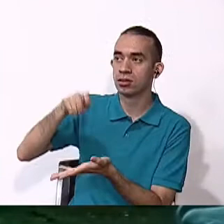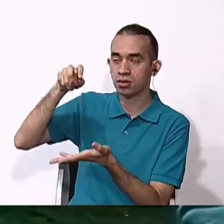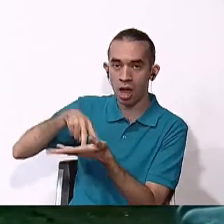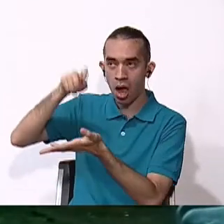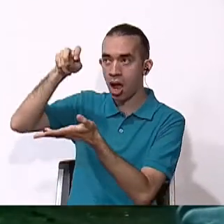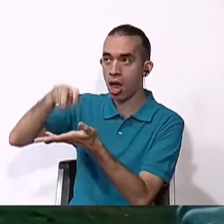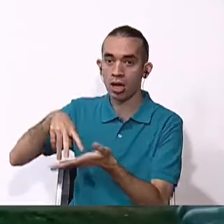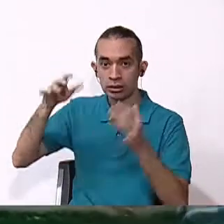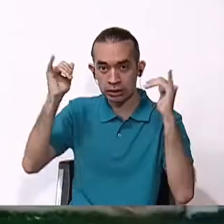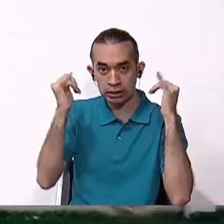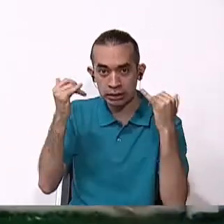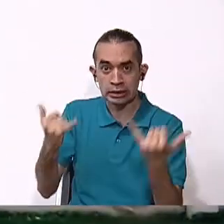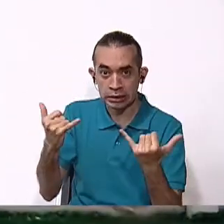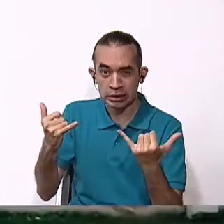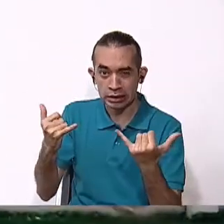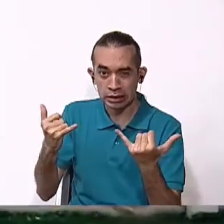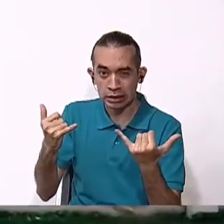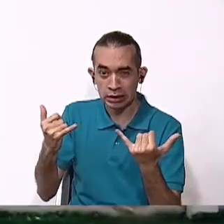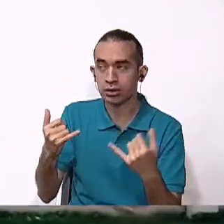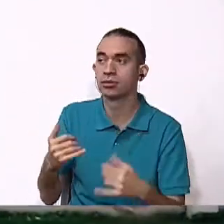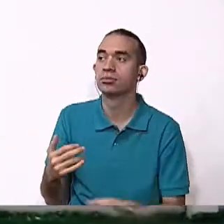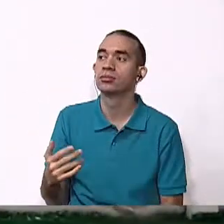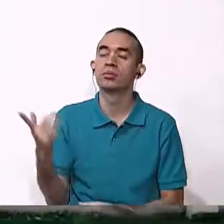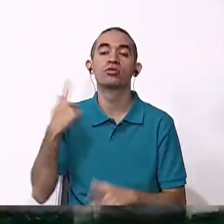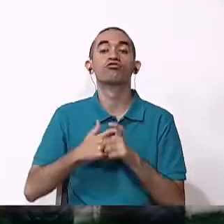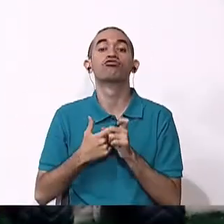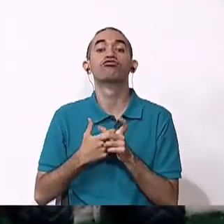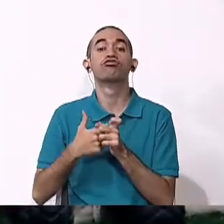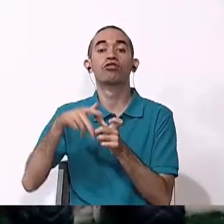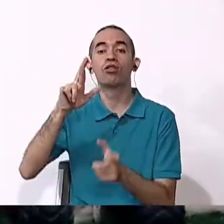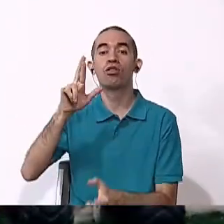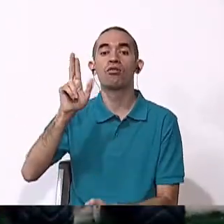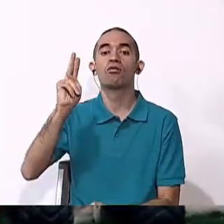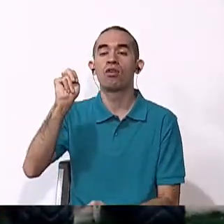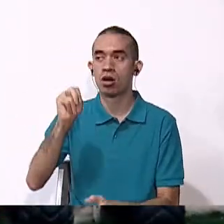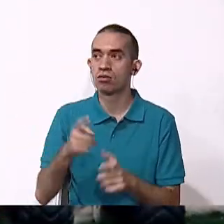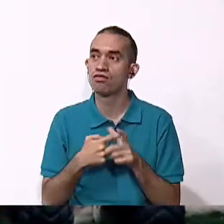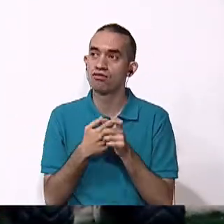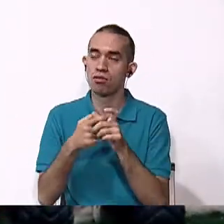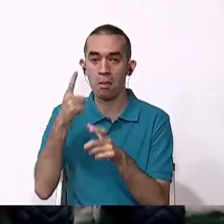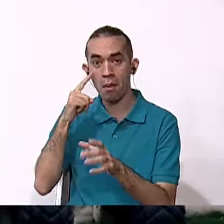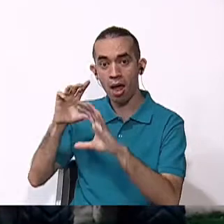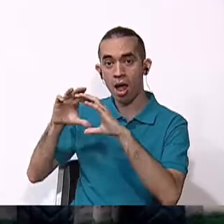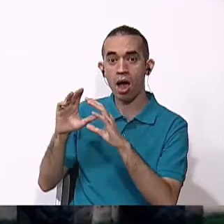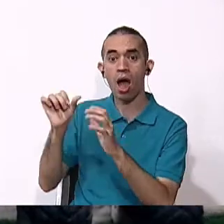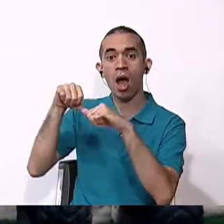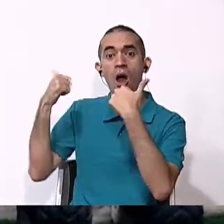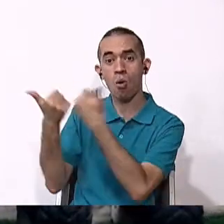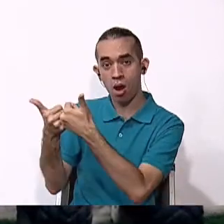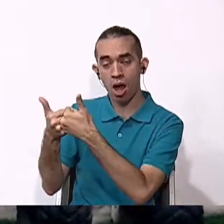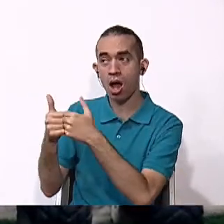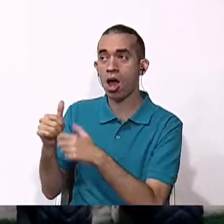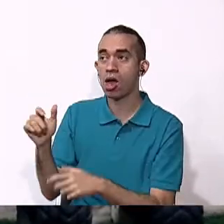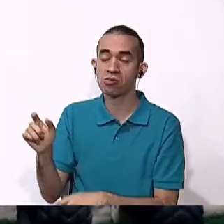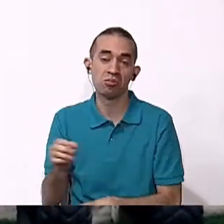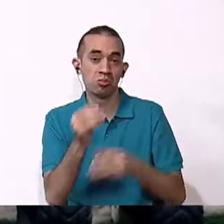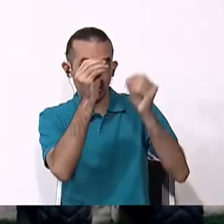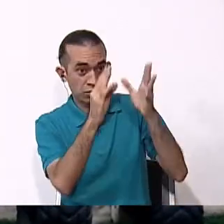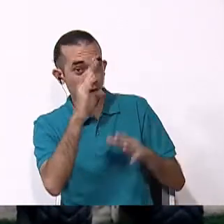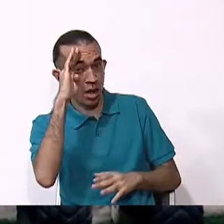Buster! Hey, freeze! Let's go around. Hey, the classroom! Say hello,